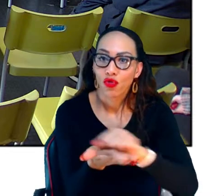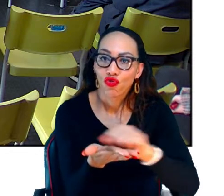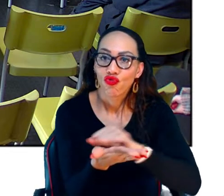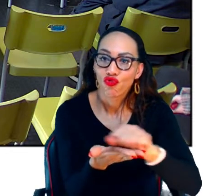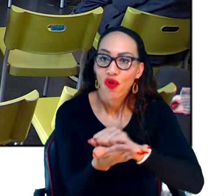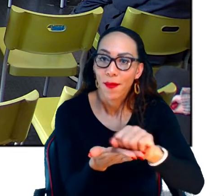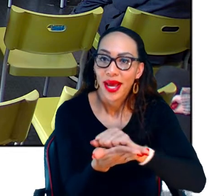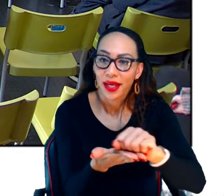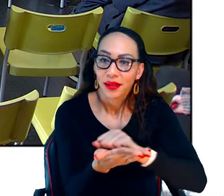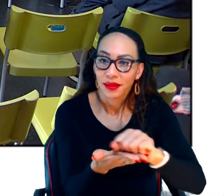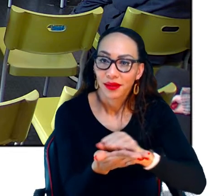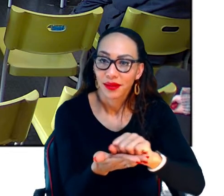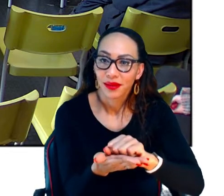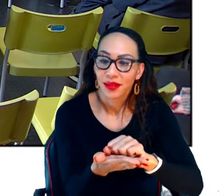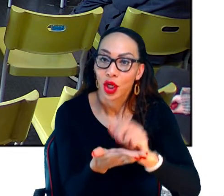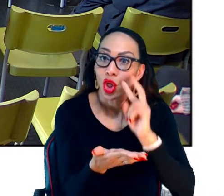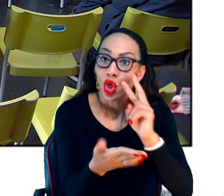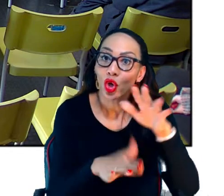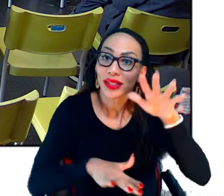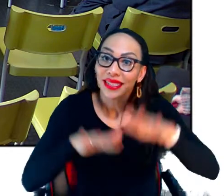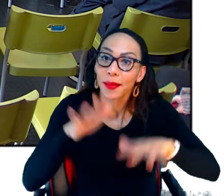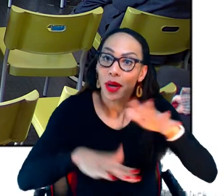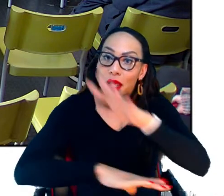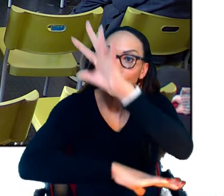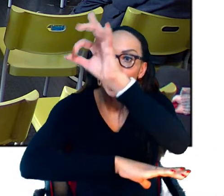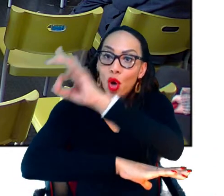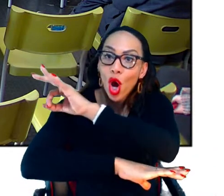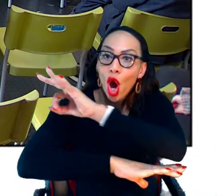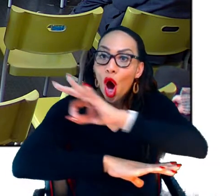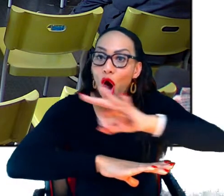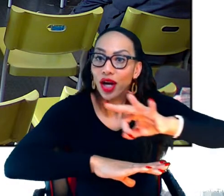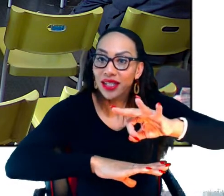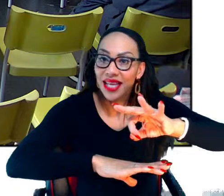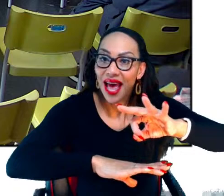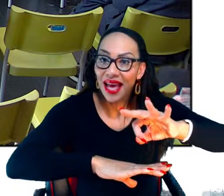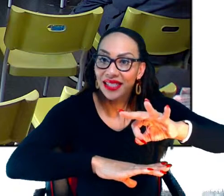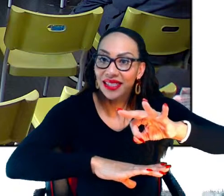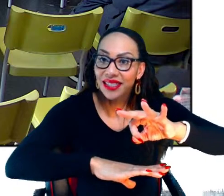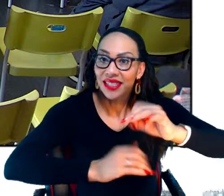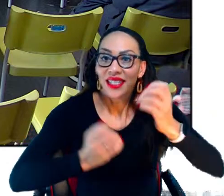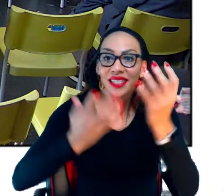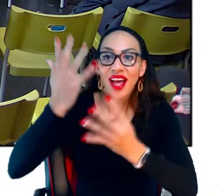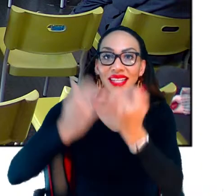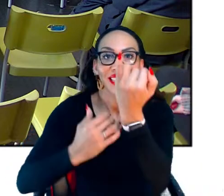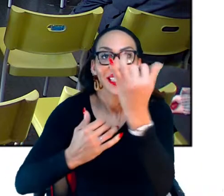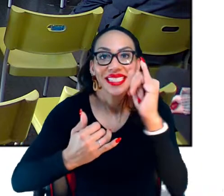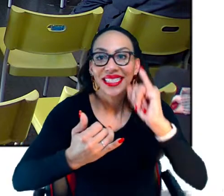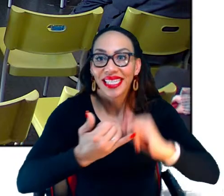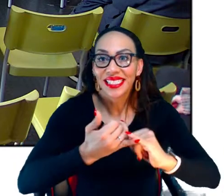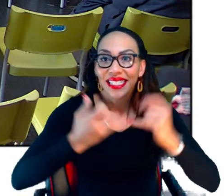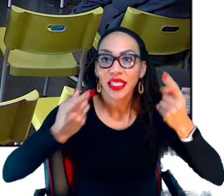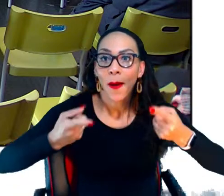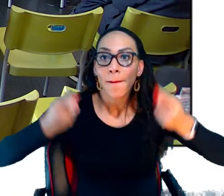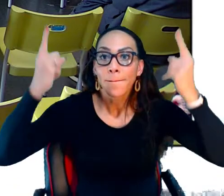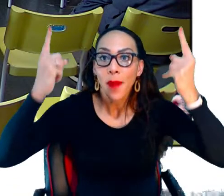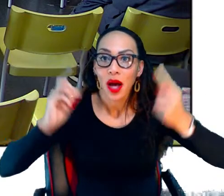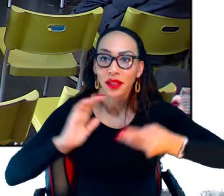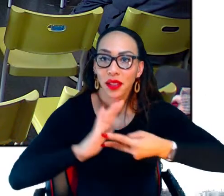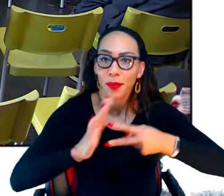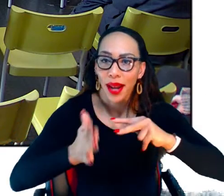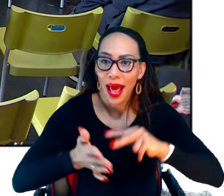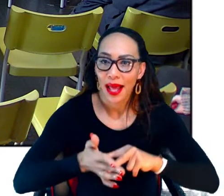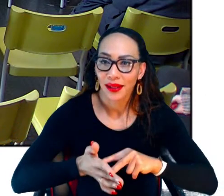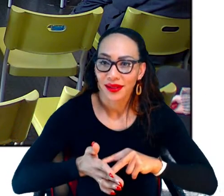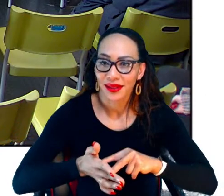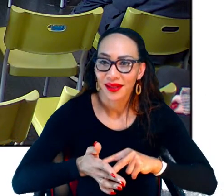drawing almost, like a sort of 60s style master plan. And then there's also some stuff which, you're obviously thinking yourself, well, it